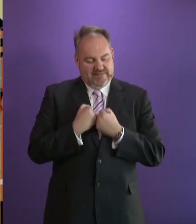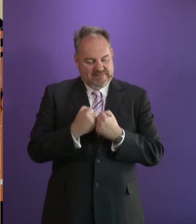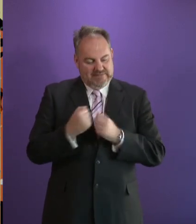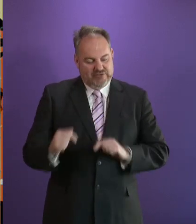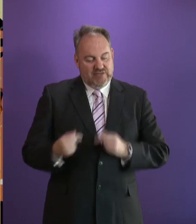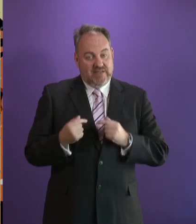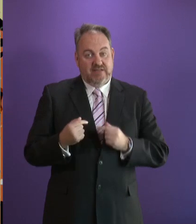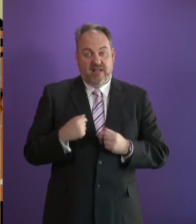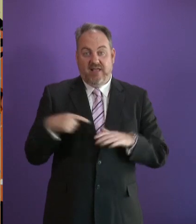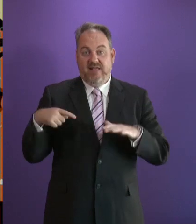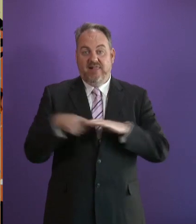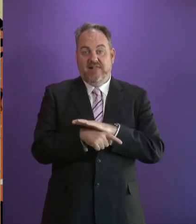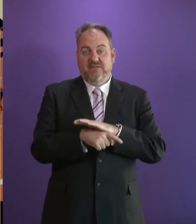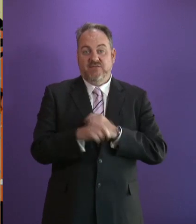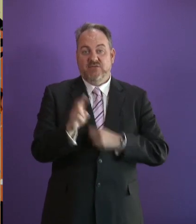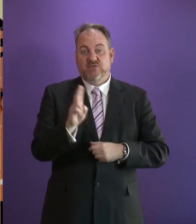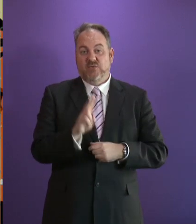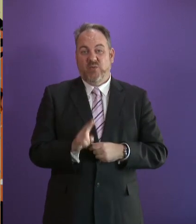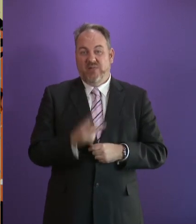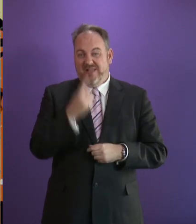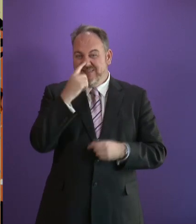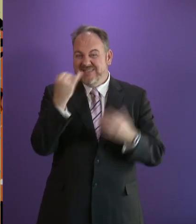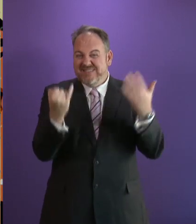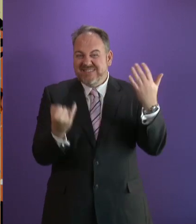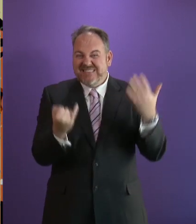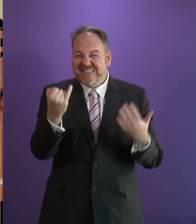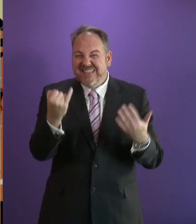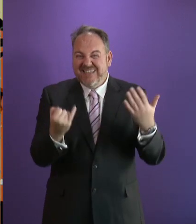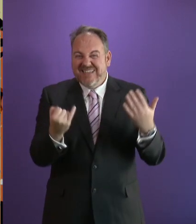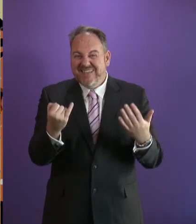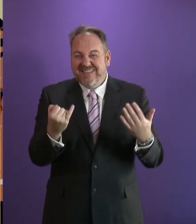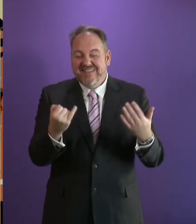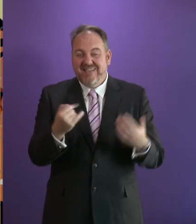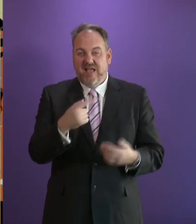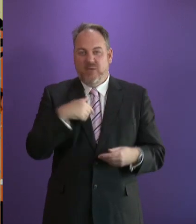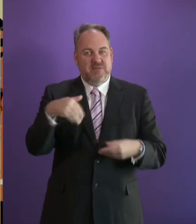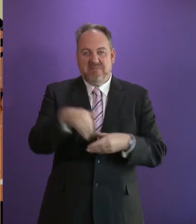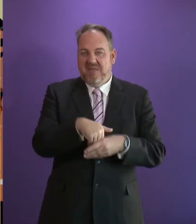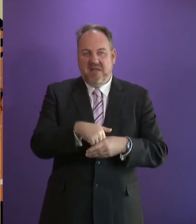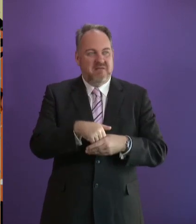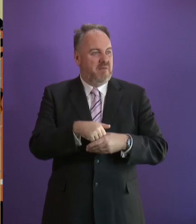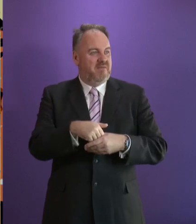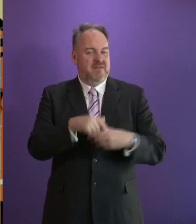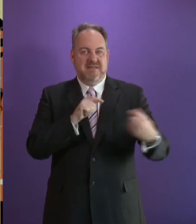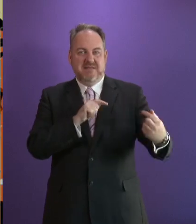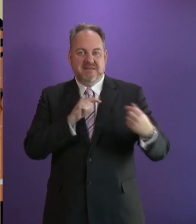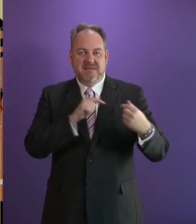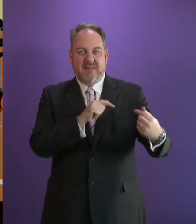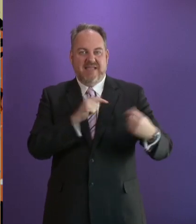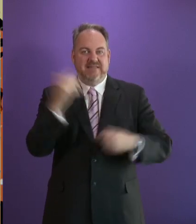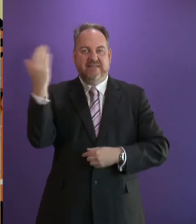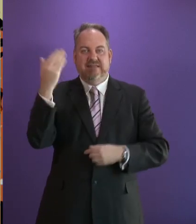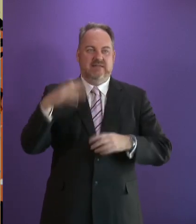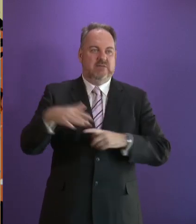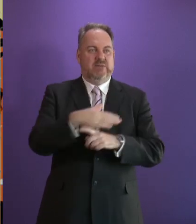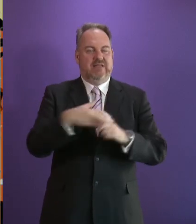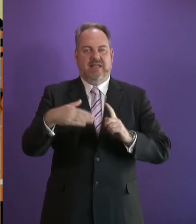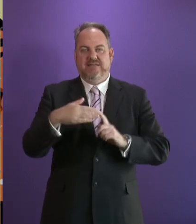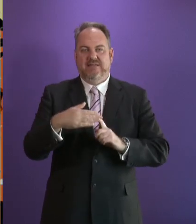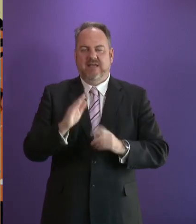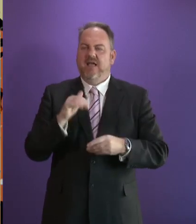when I was 16. I didn't come from a background where I'd been part of a debating society. I didn't, I engaged in